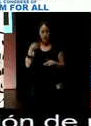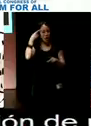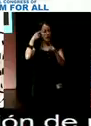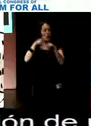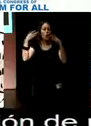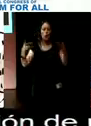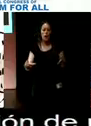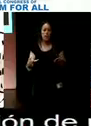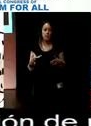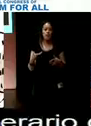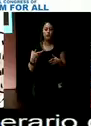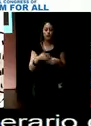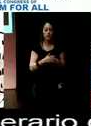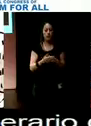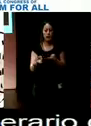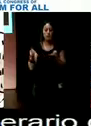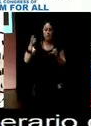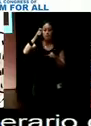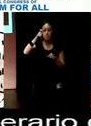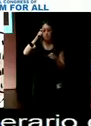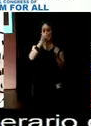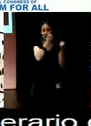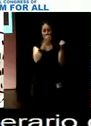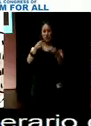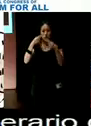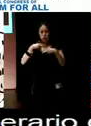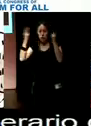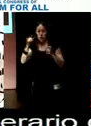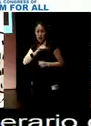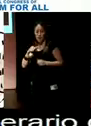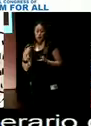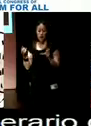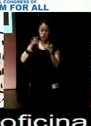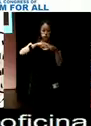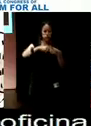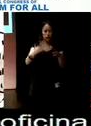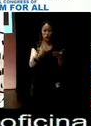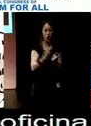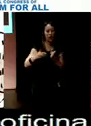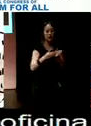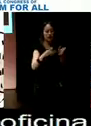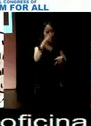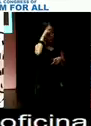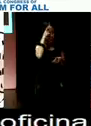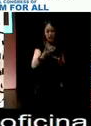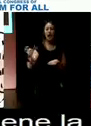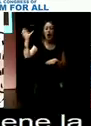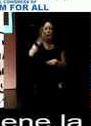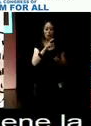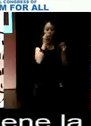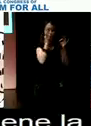which goal is to boost the participation of different public entities and private